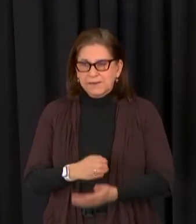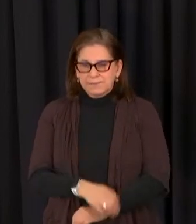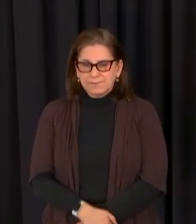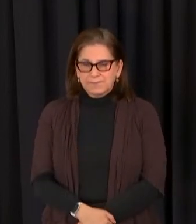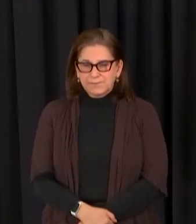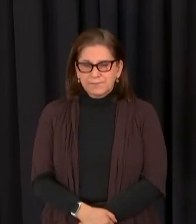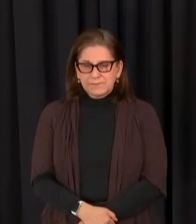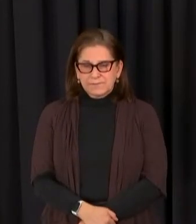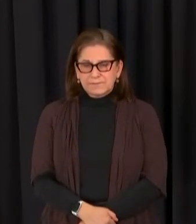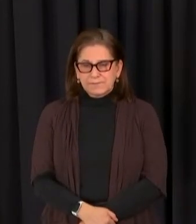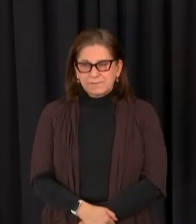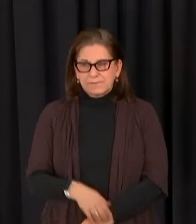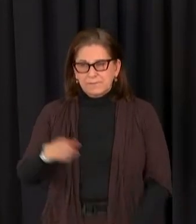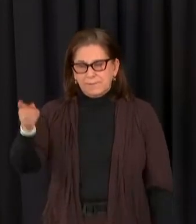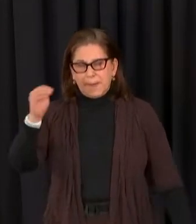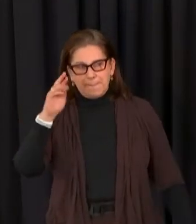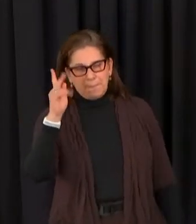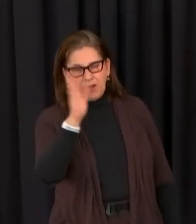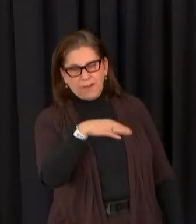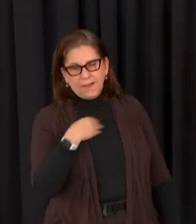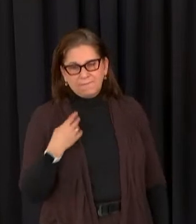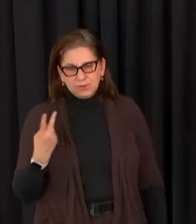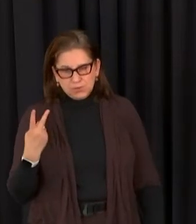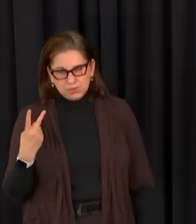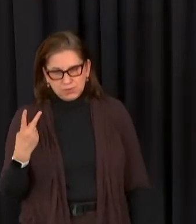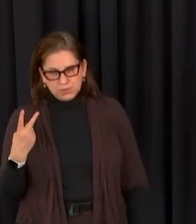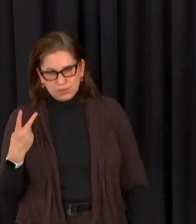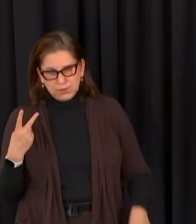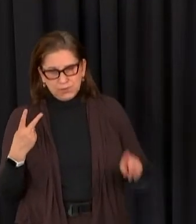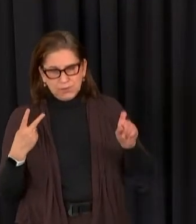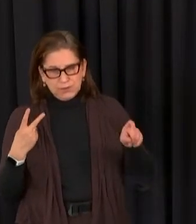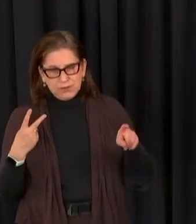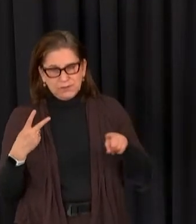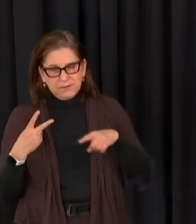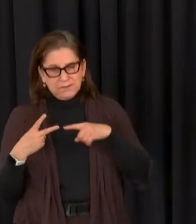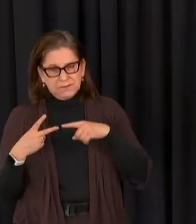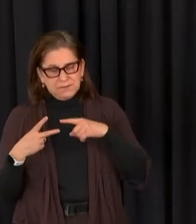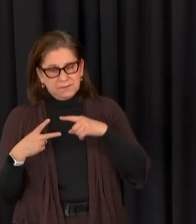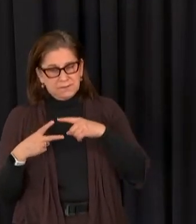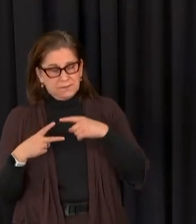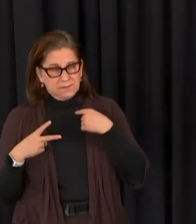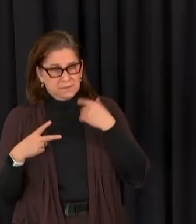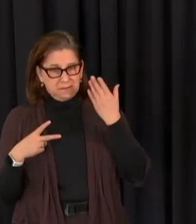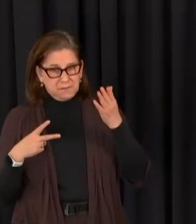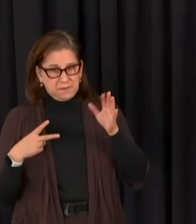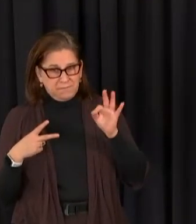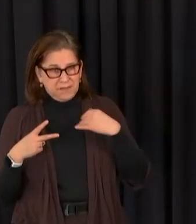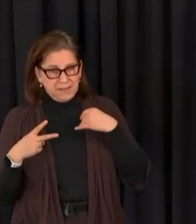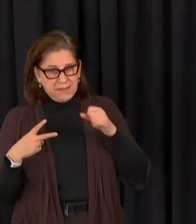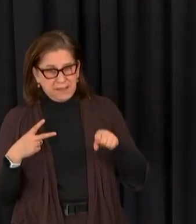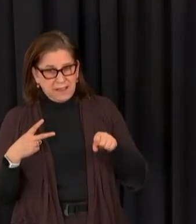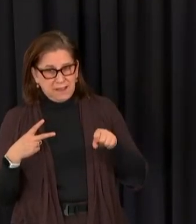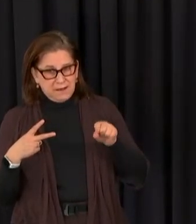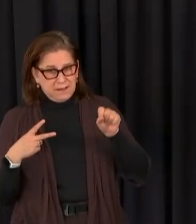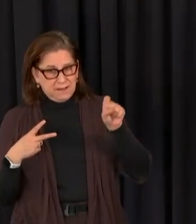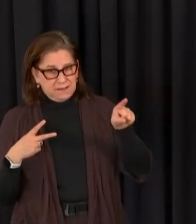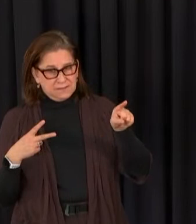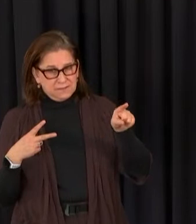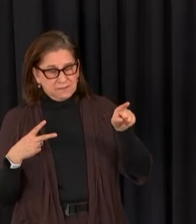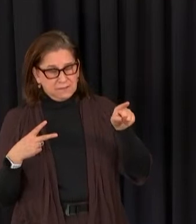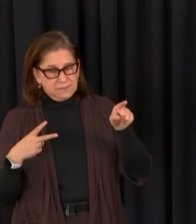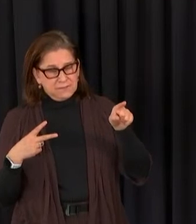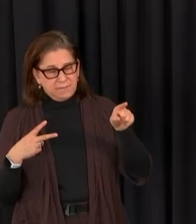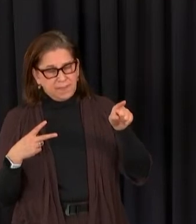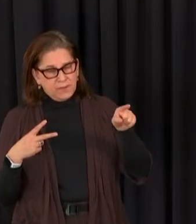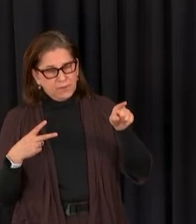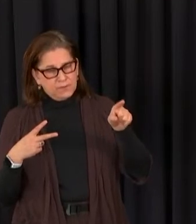Yes, Mark. I had two questions. One, if I could just follow up on Stephanie's, and I don't even know if this is allowed or possible, but is it possible, since you've been complaining about the